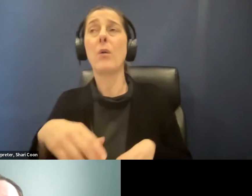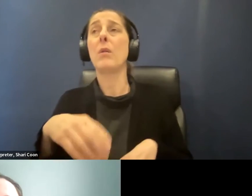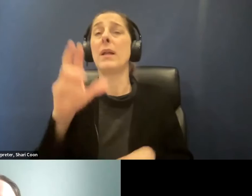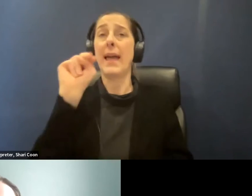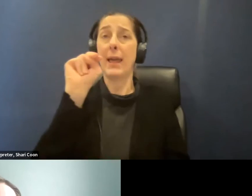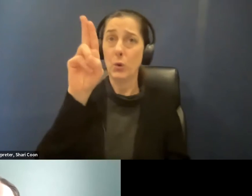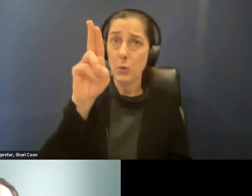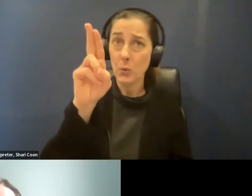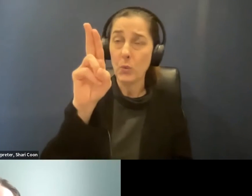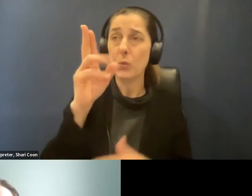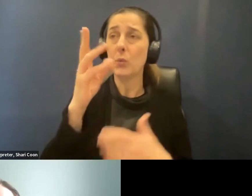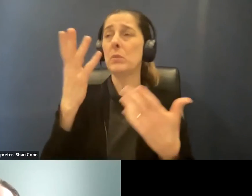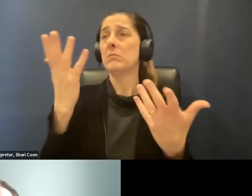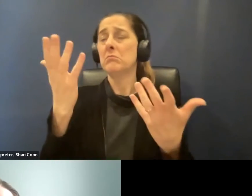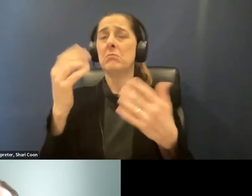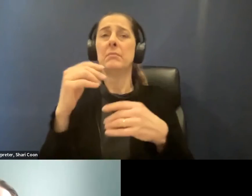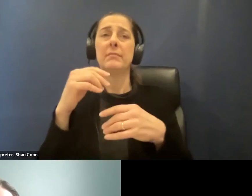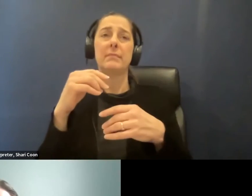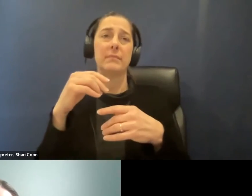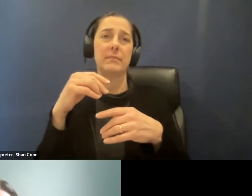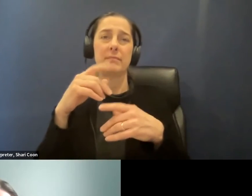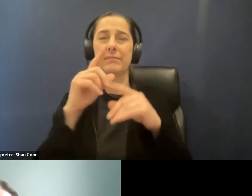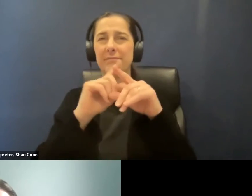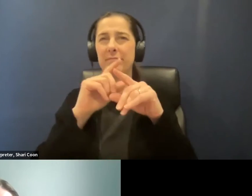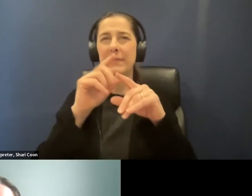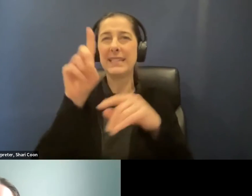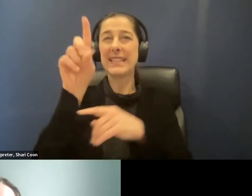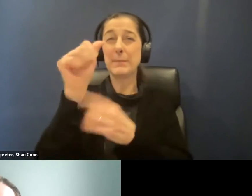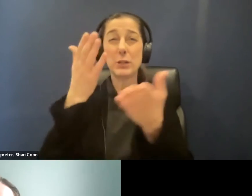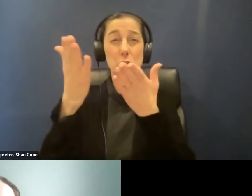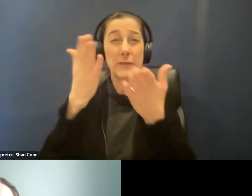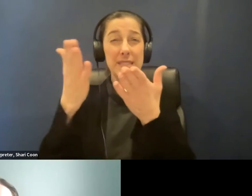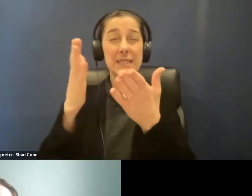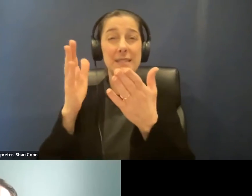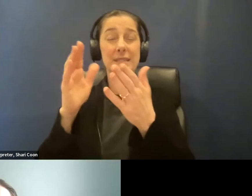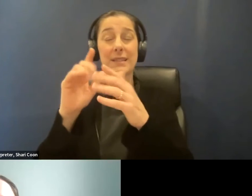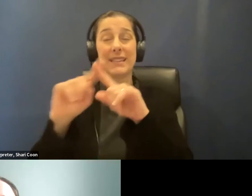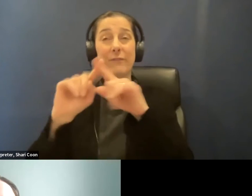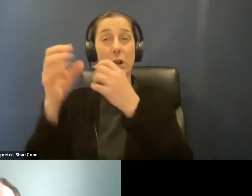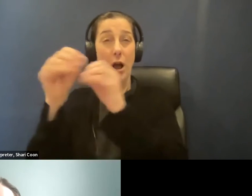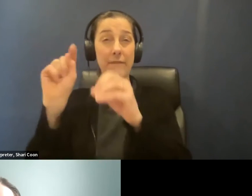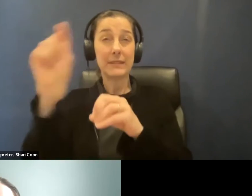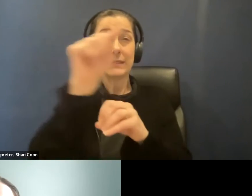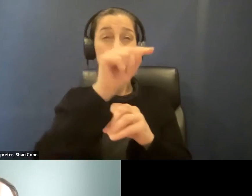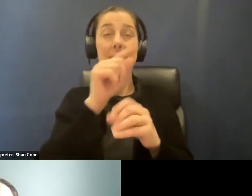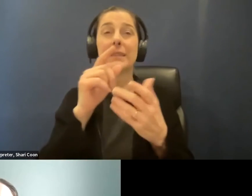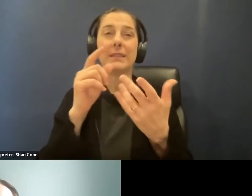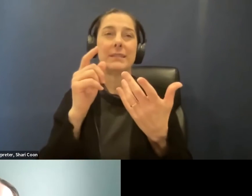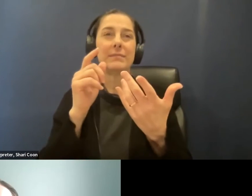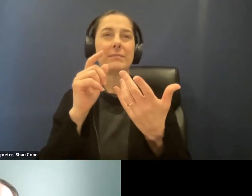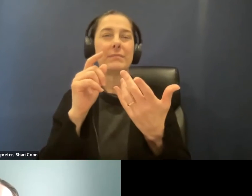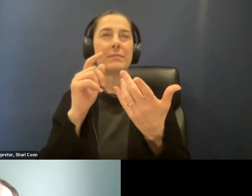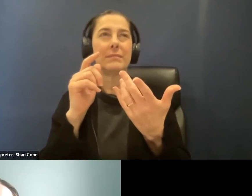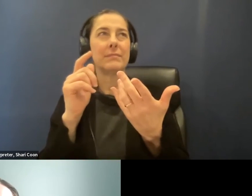maybe conversations across, you know, disability services and you know, the workspace, kind of